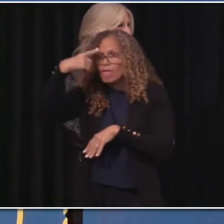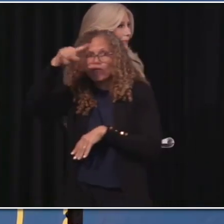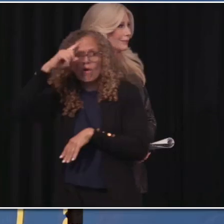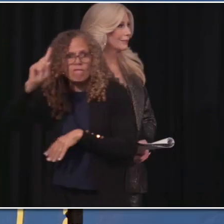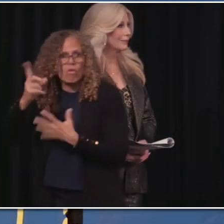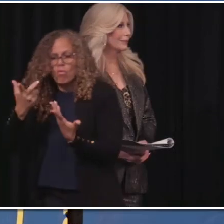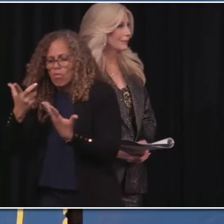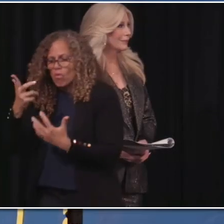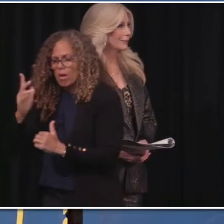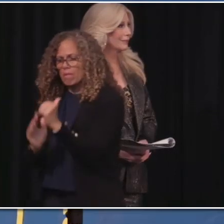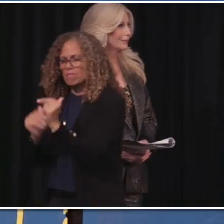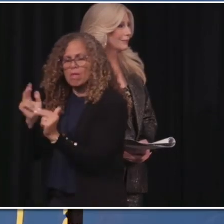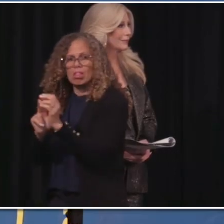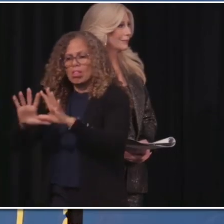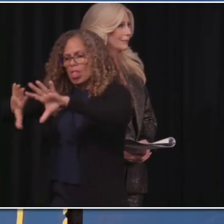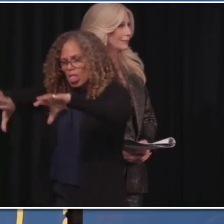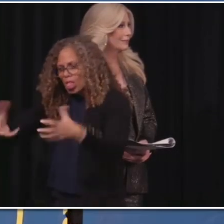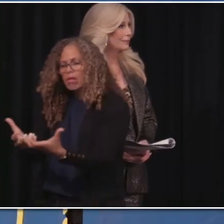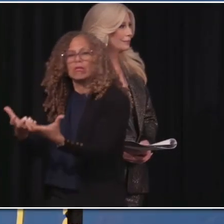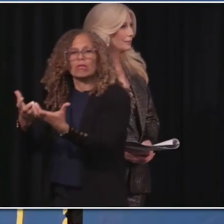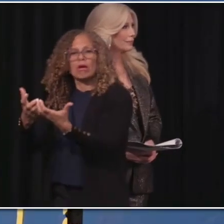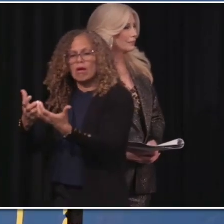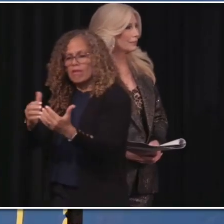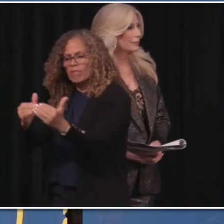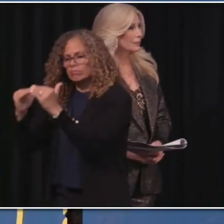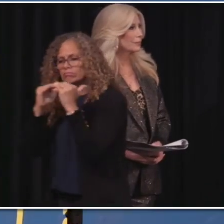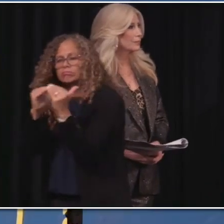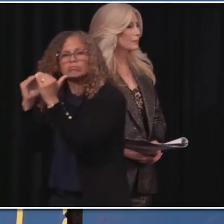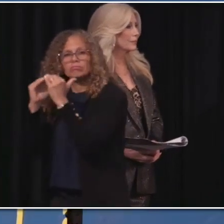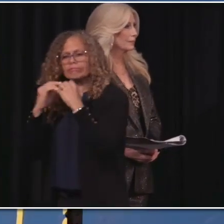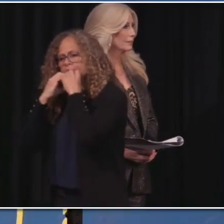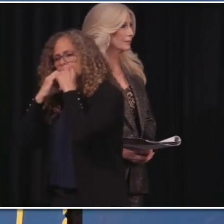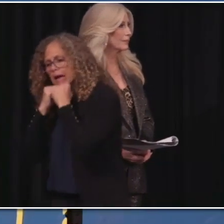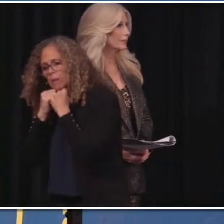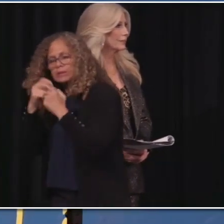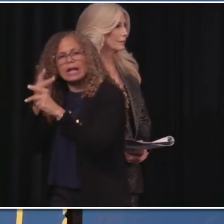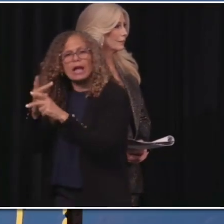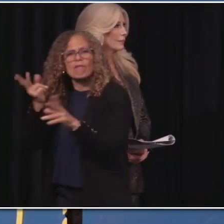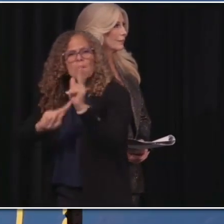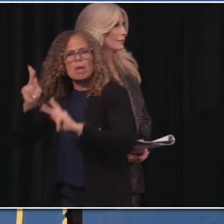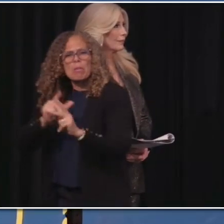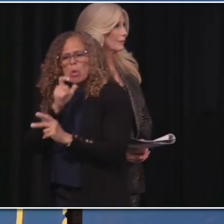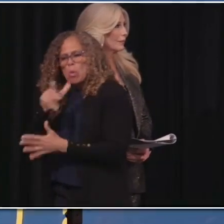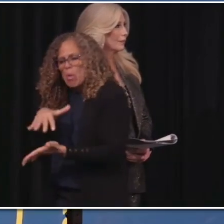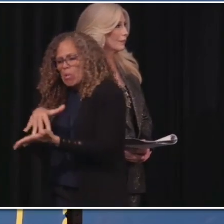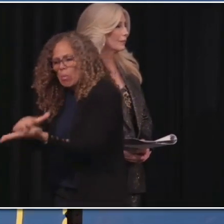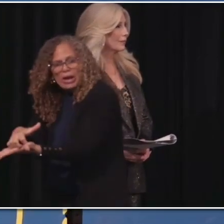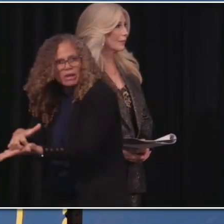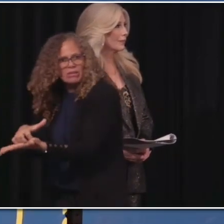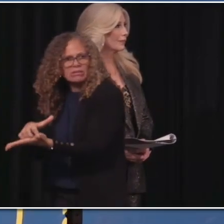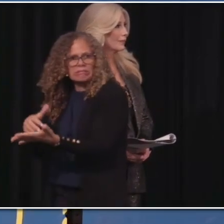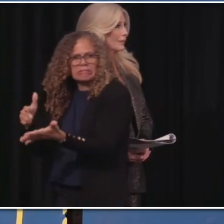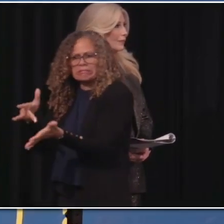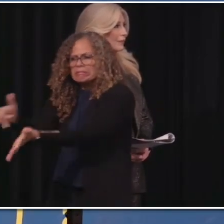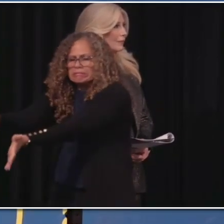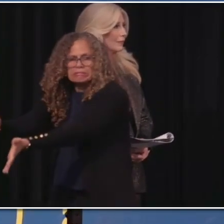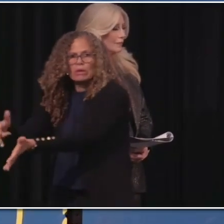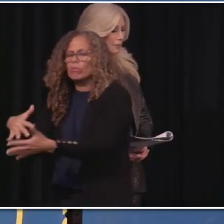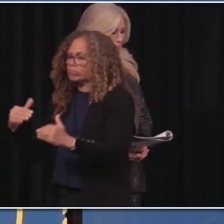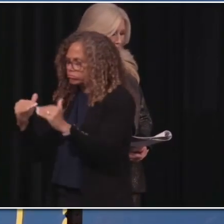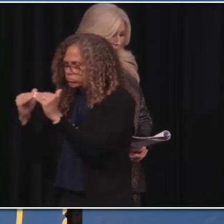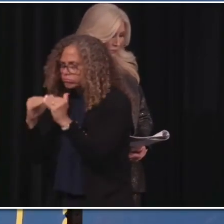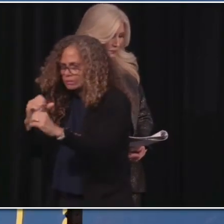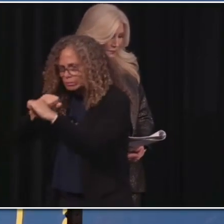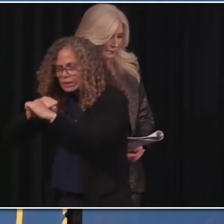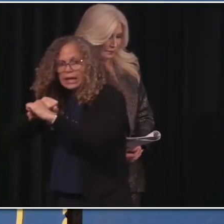in justice, compassion, and care for the most vulnerable. So too in our own time, as we